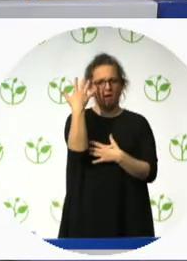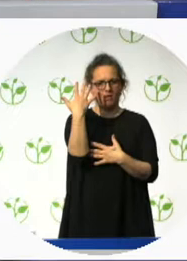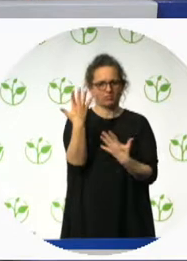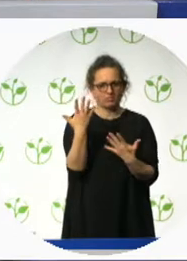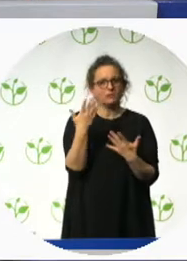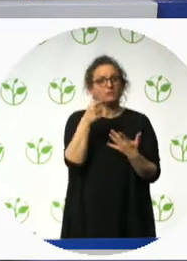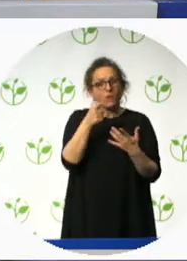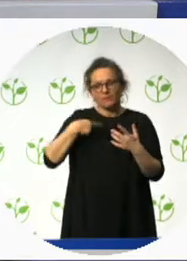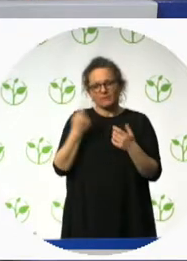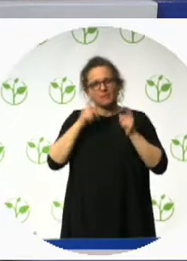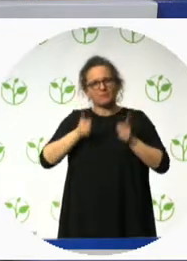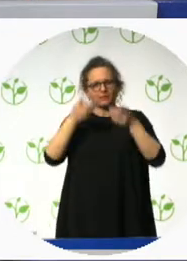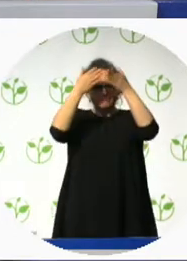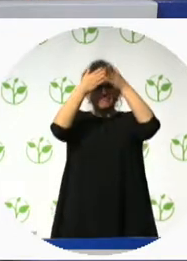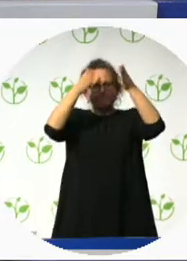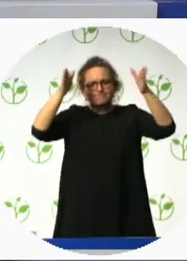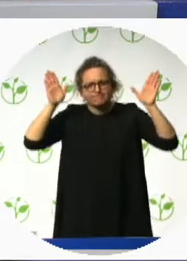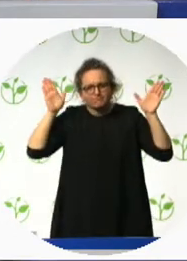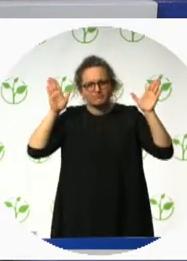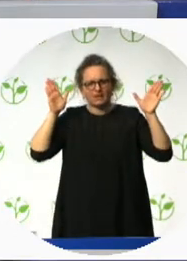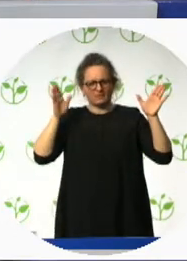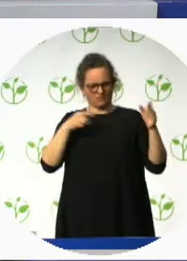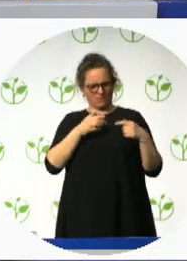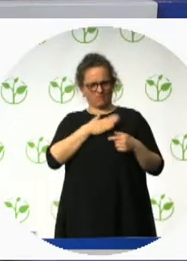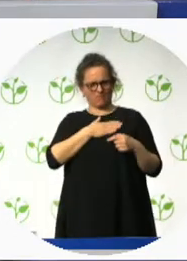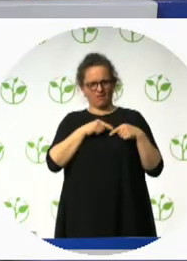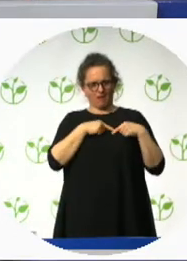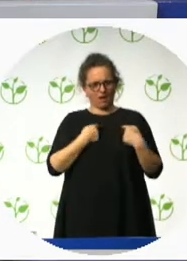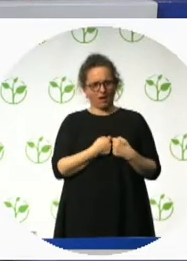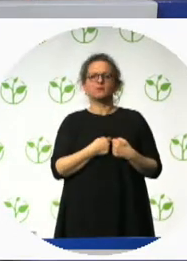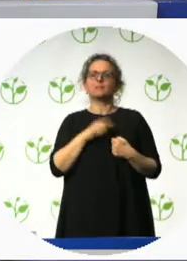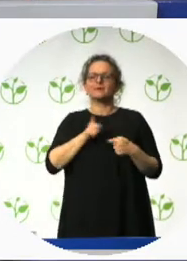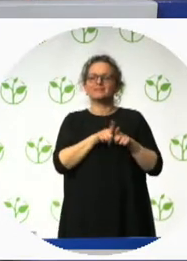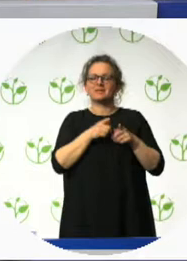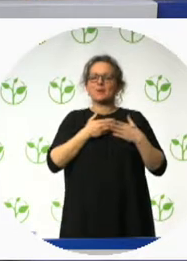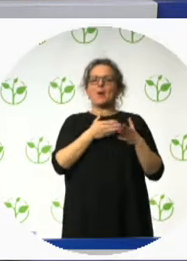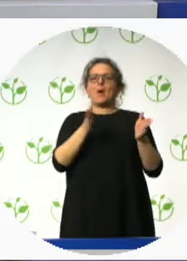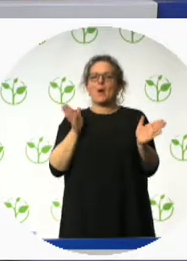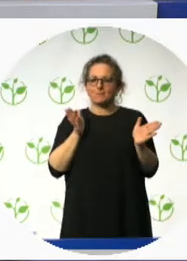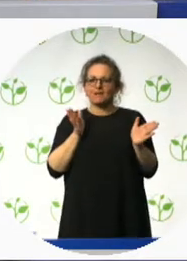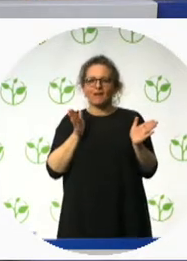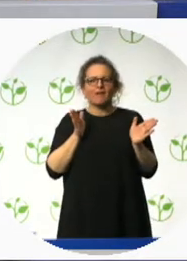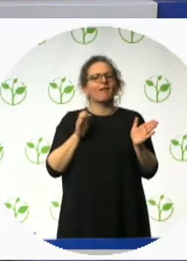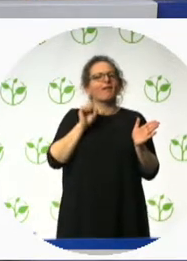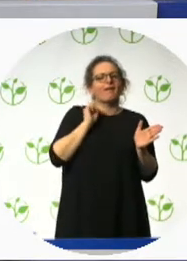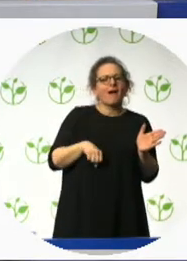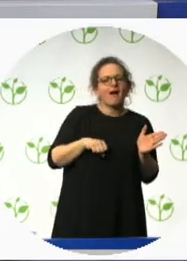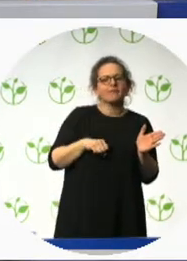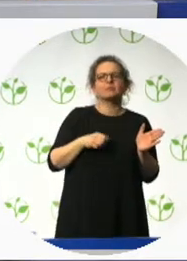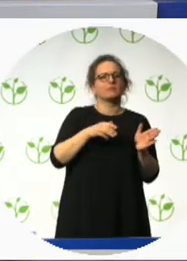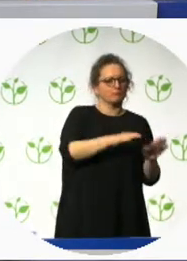mind and heart to that they also employ deaf people and deaf young people and give them a chance for a